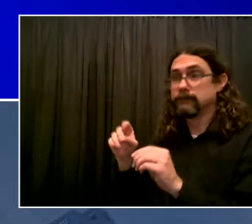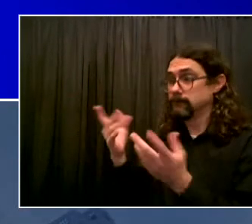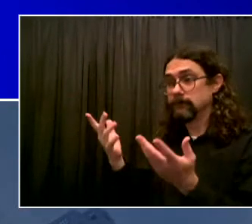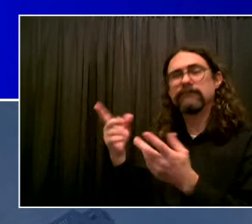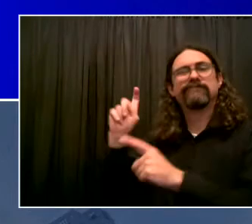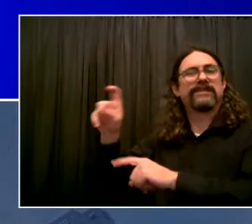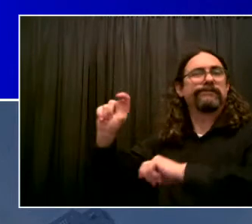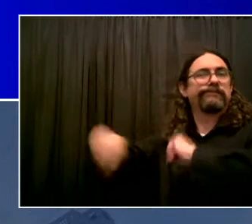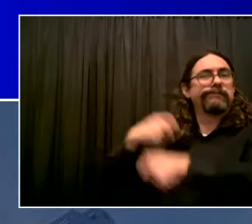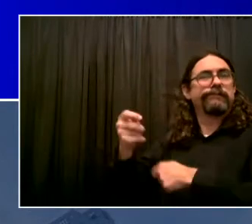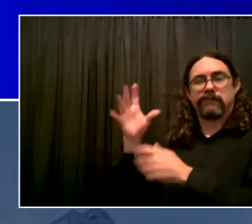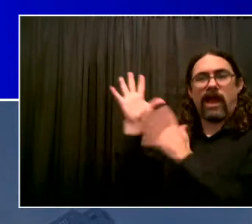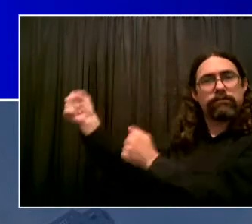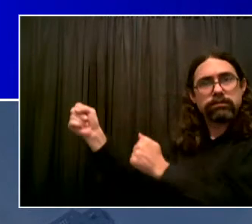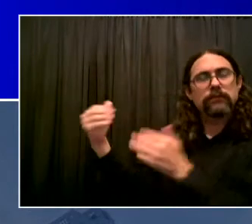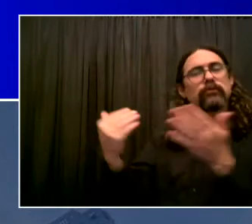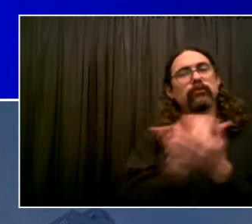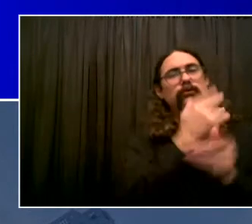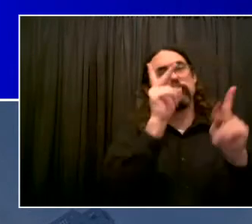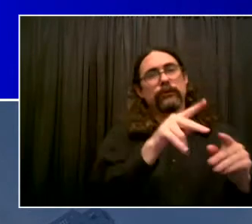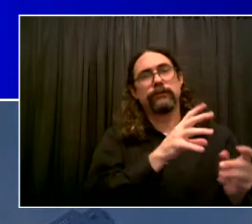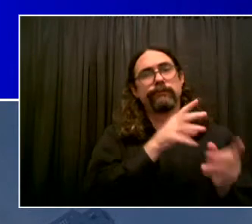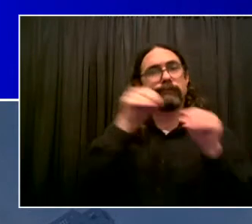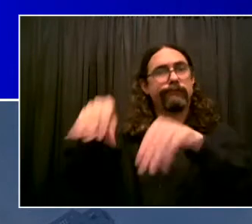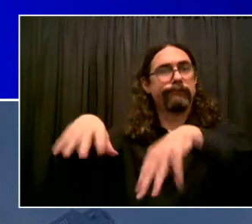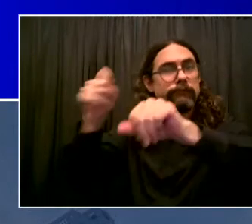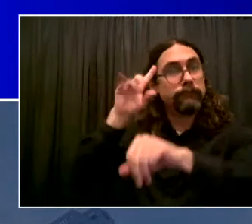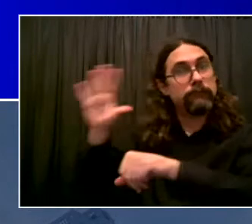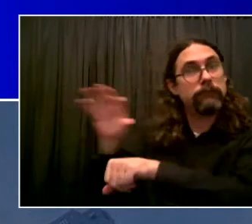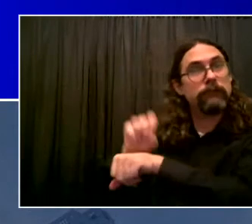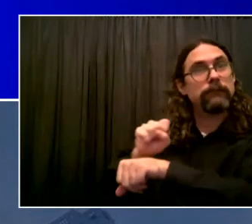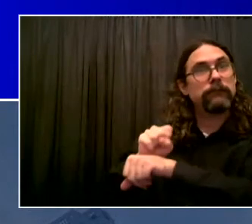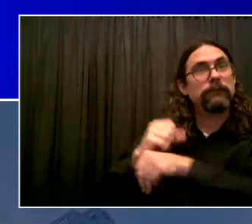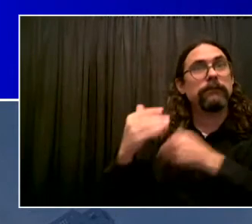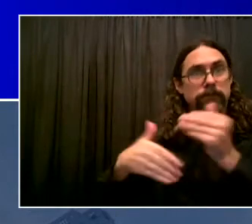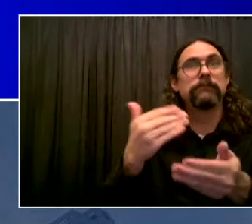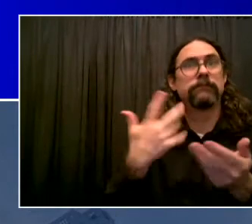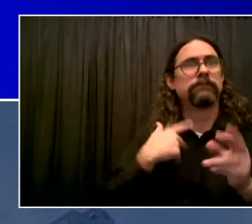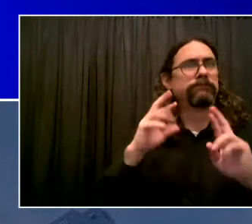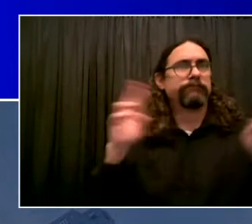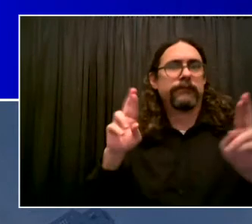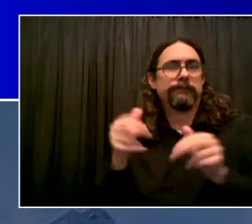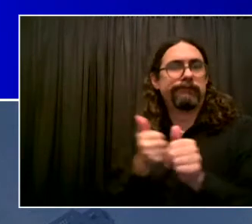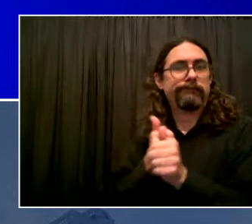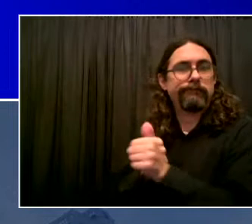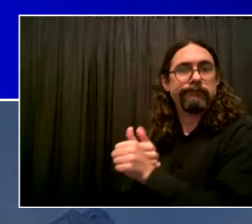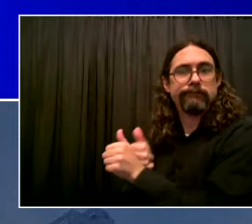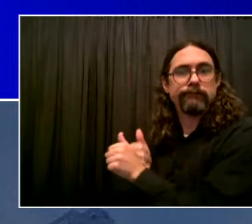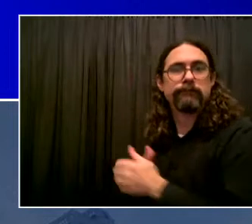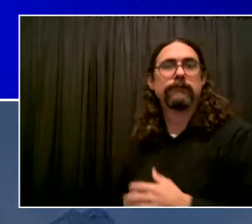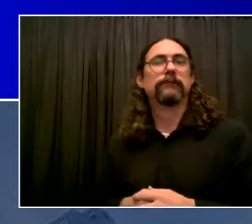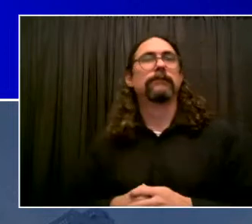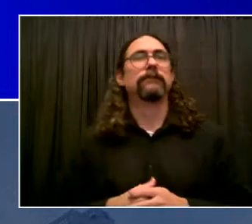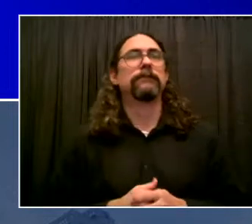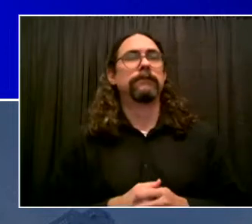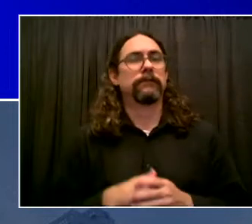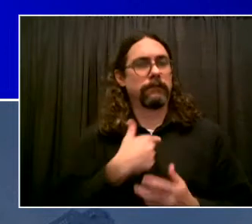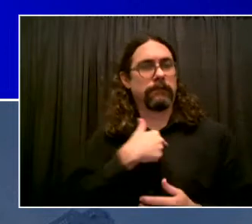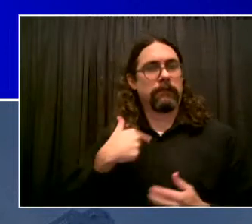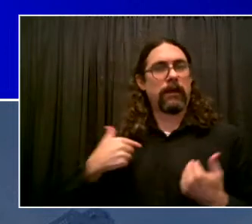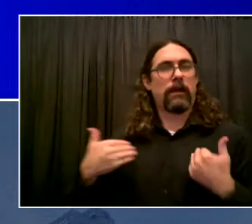approximately 9,000 city employees on leave without pay today. So let's do it again. 9,000 city